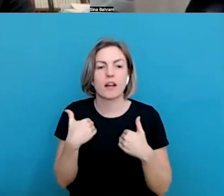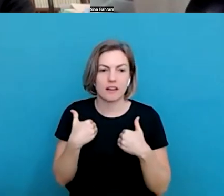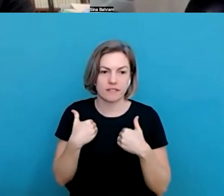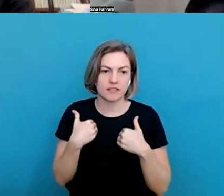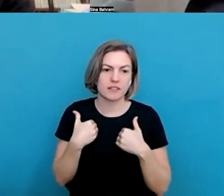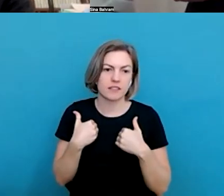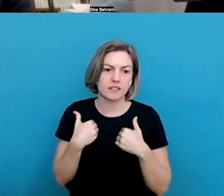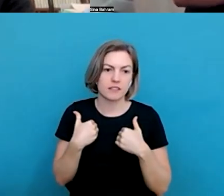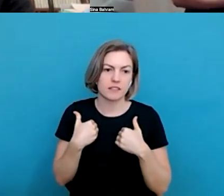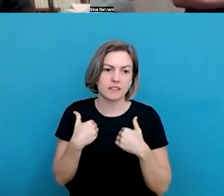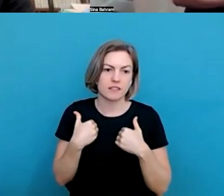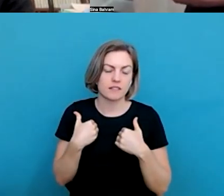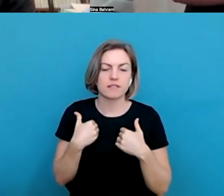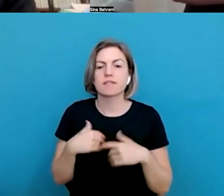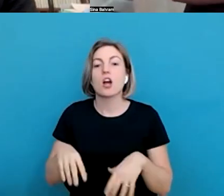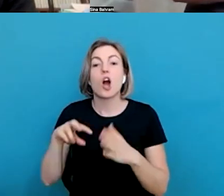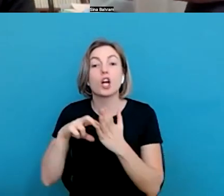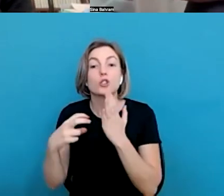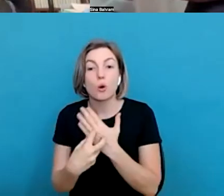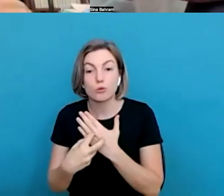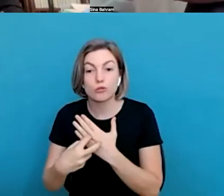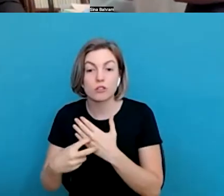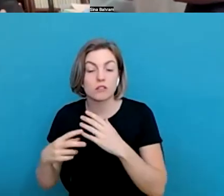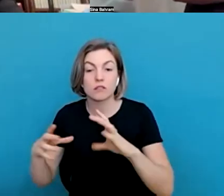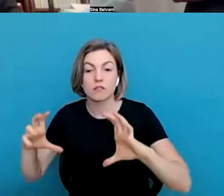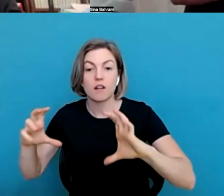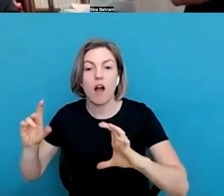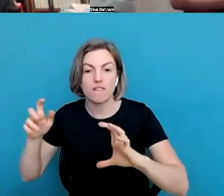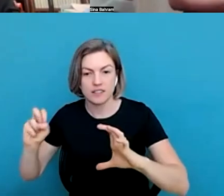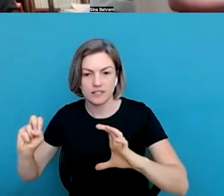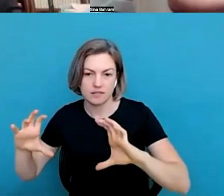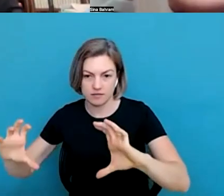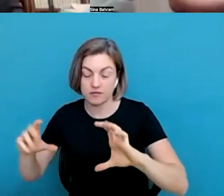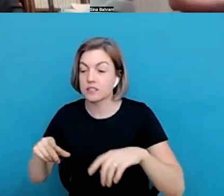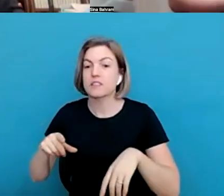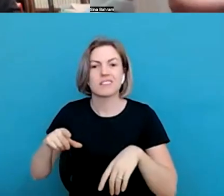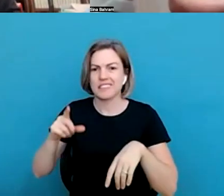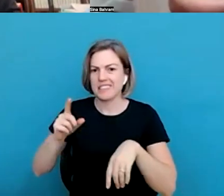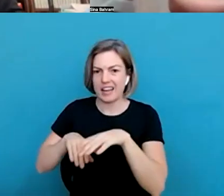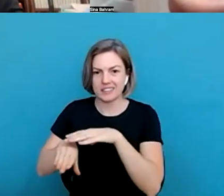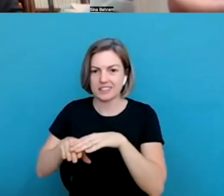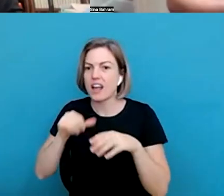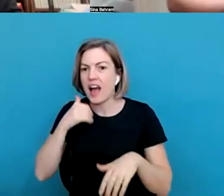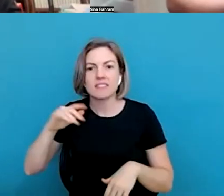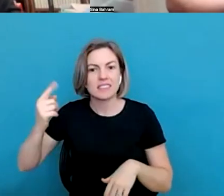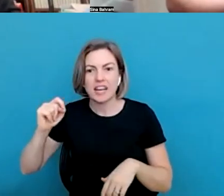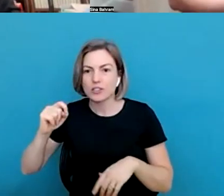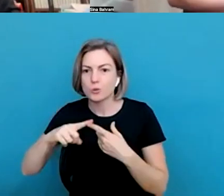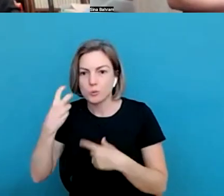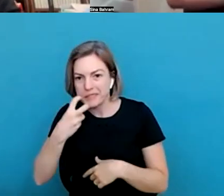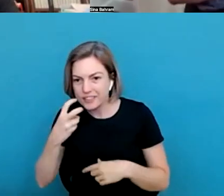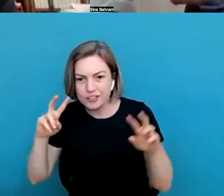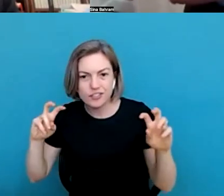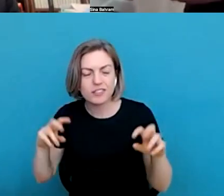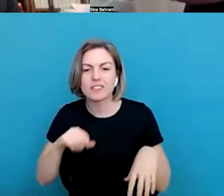a toaster oven. And this toaster oven is not accessible, right? It doesn't have text to speech. It doesn't